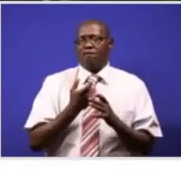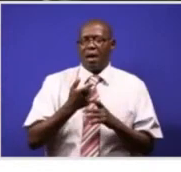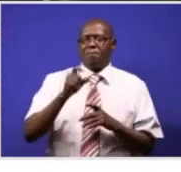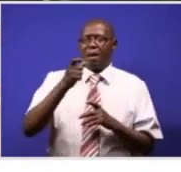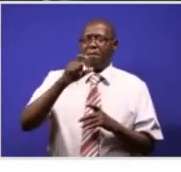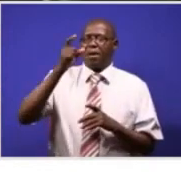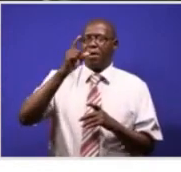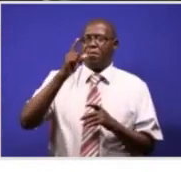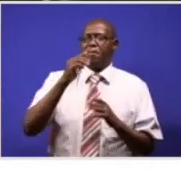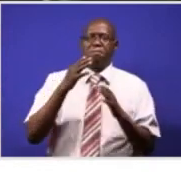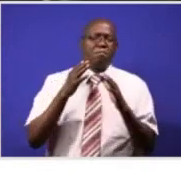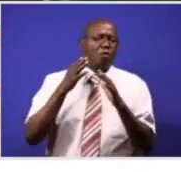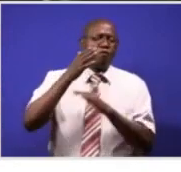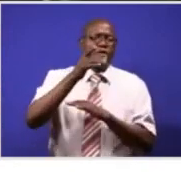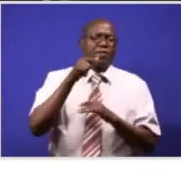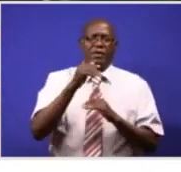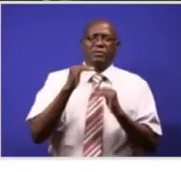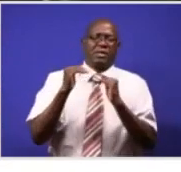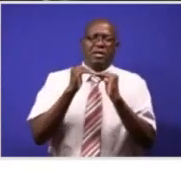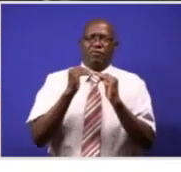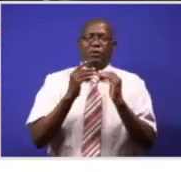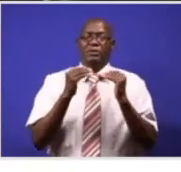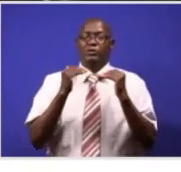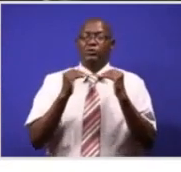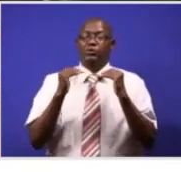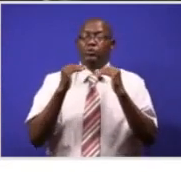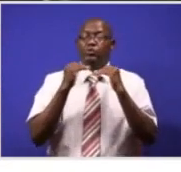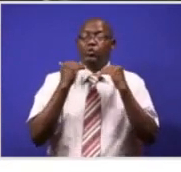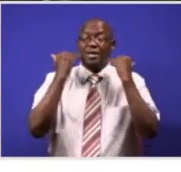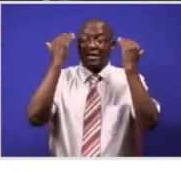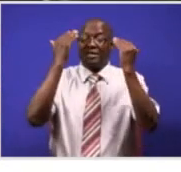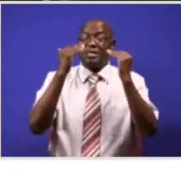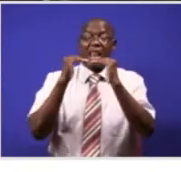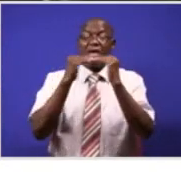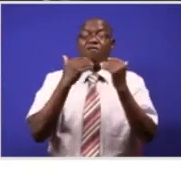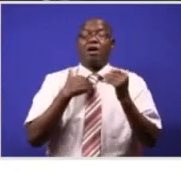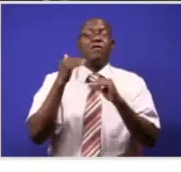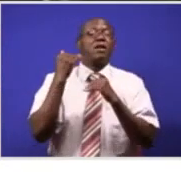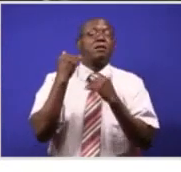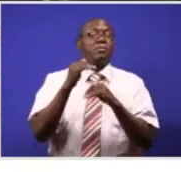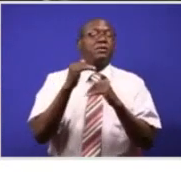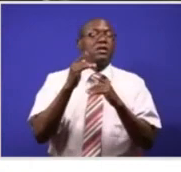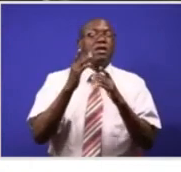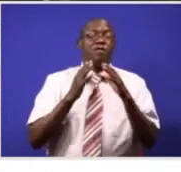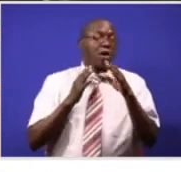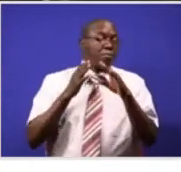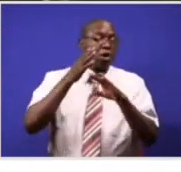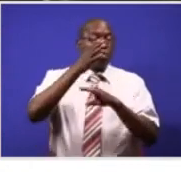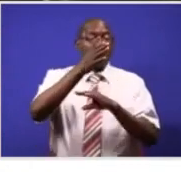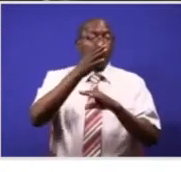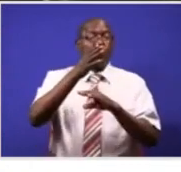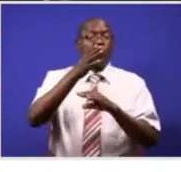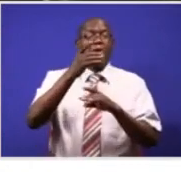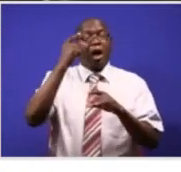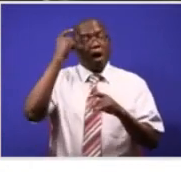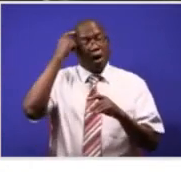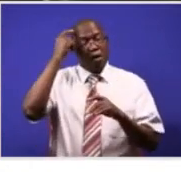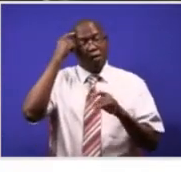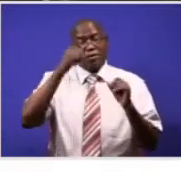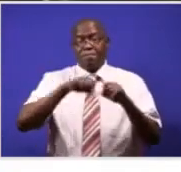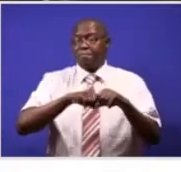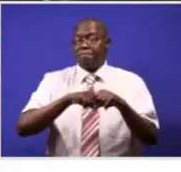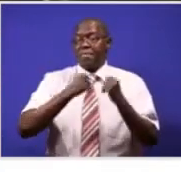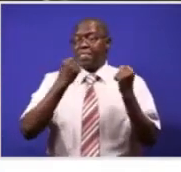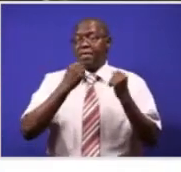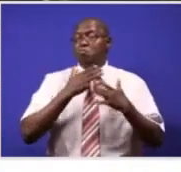levels, because also stress levels have a limit. If we get beyond there, there's a breaking point, and our